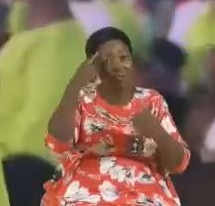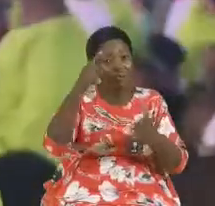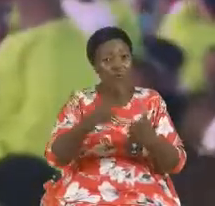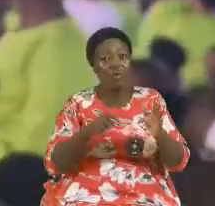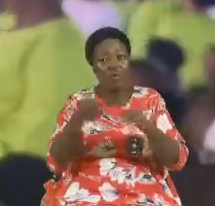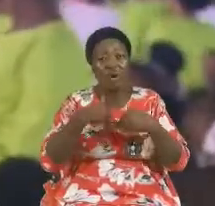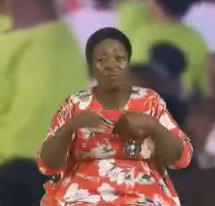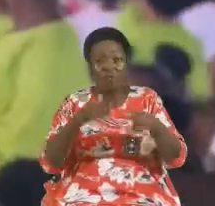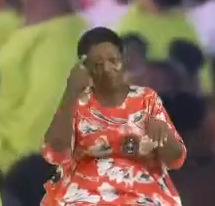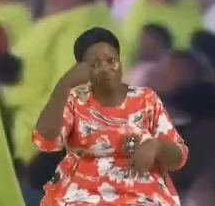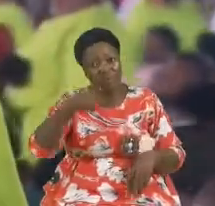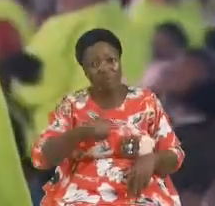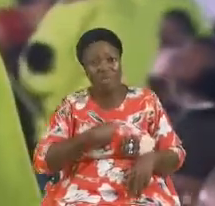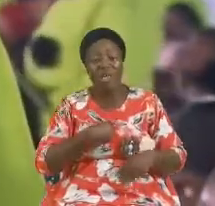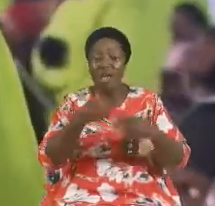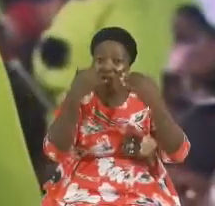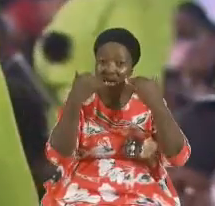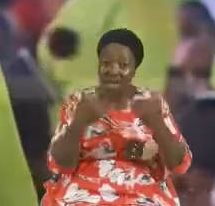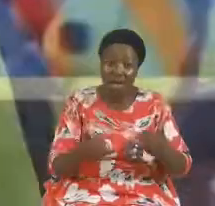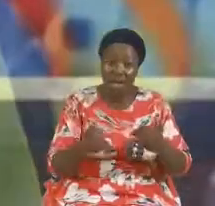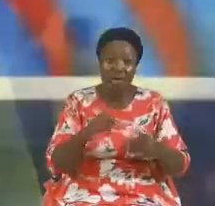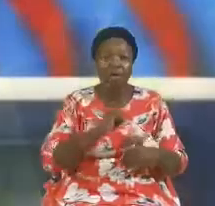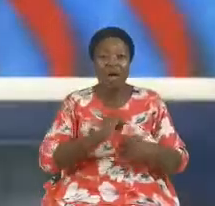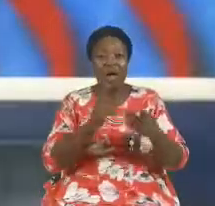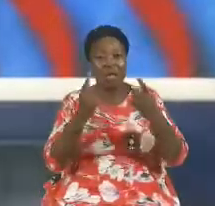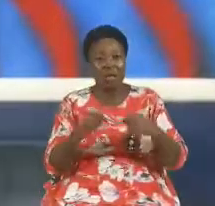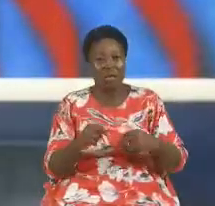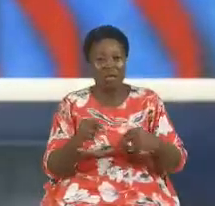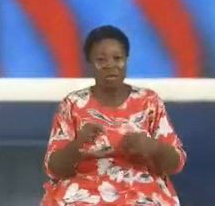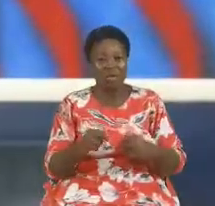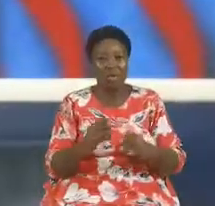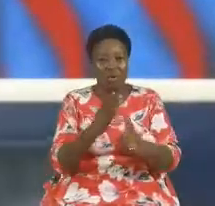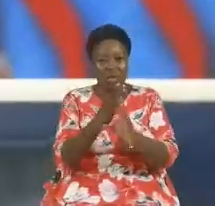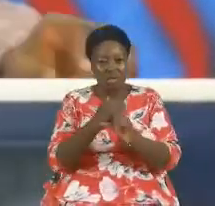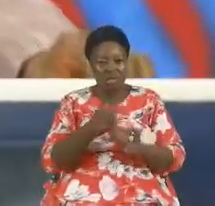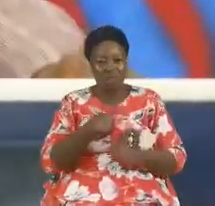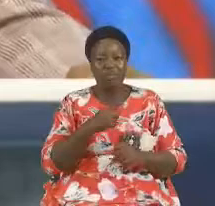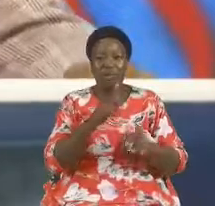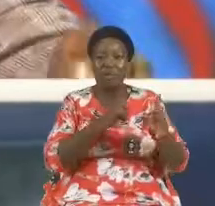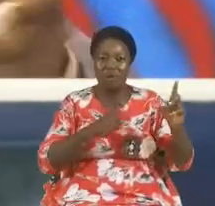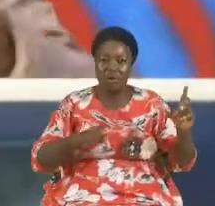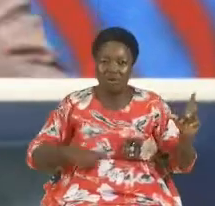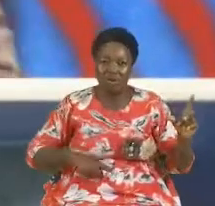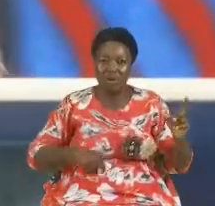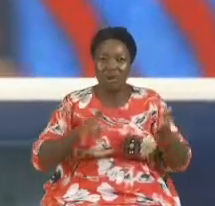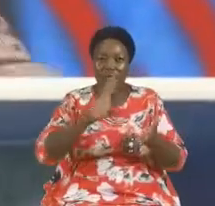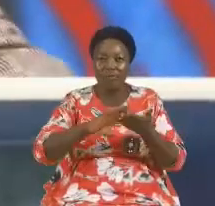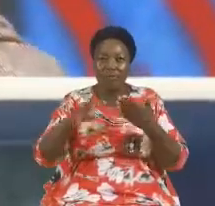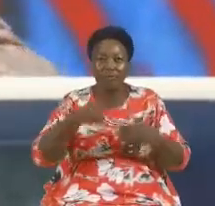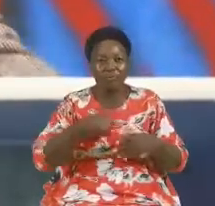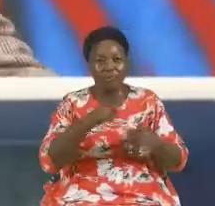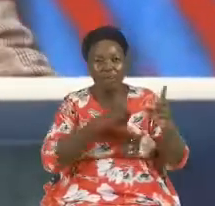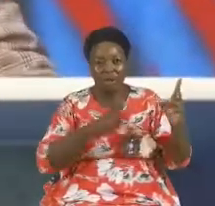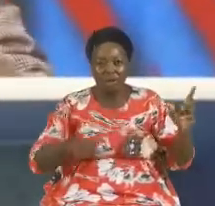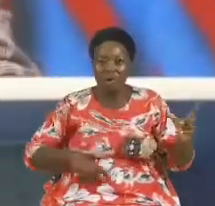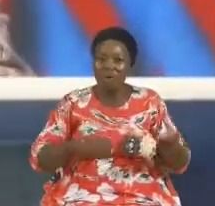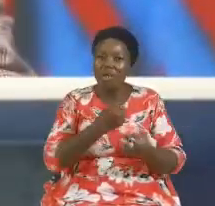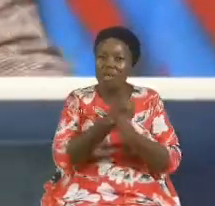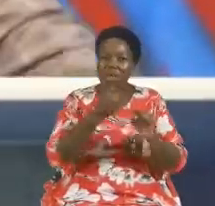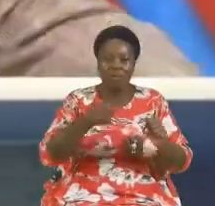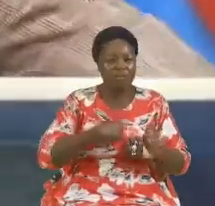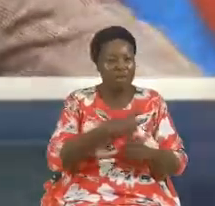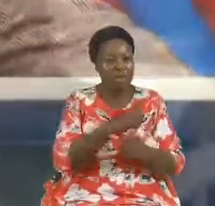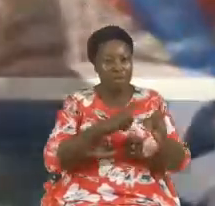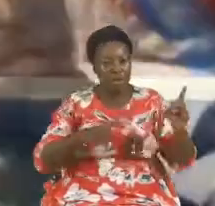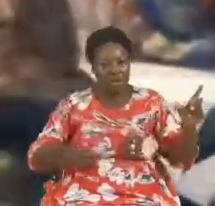I thank you for the salvation. I thank you for what you've done for me. Now I come. Receive me,